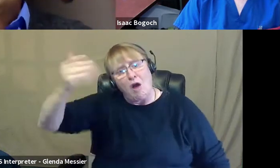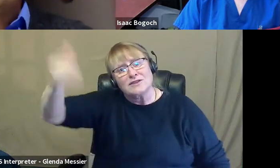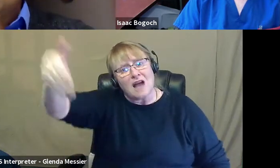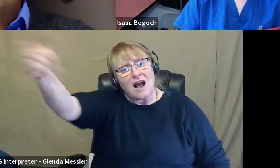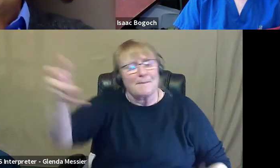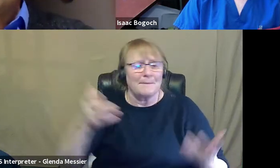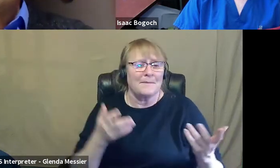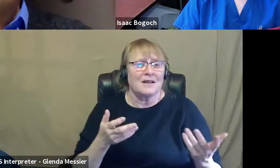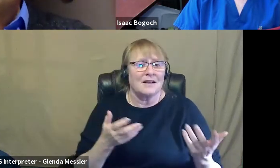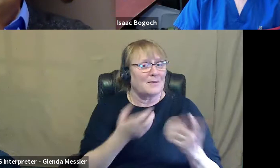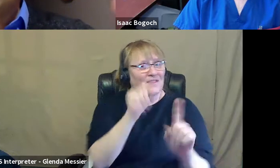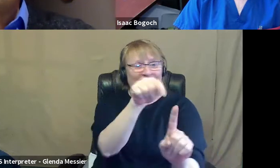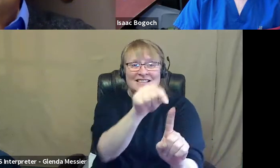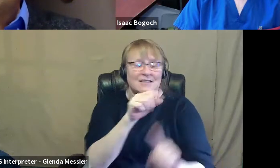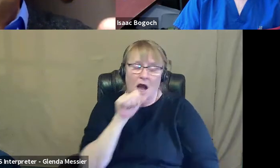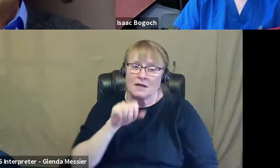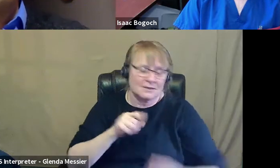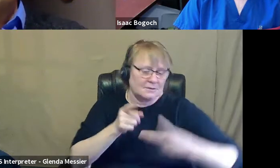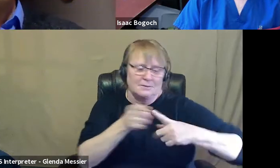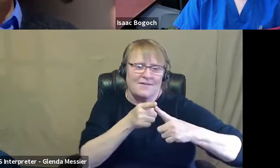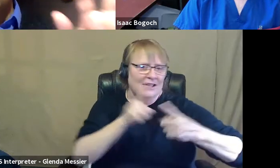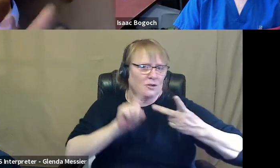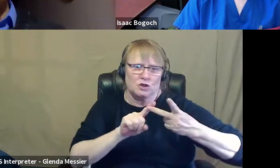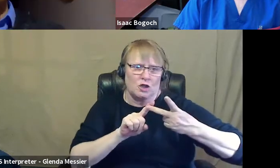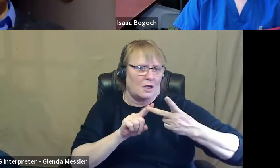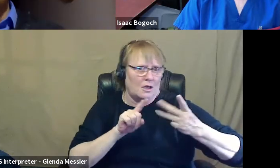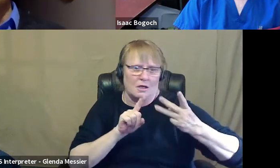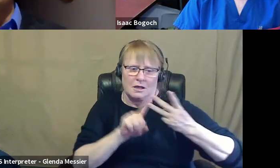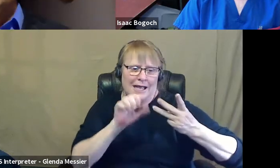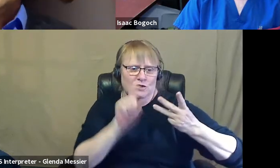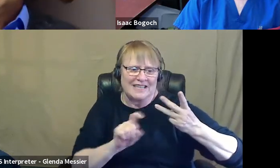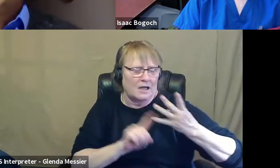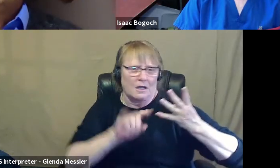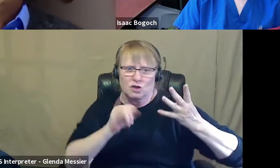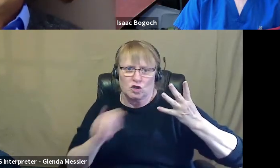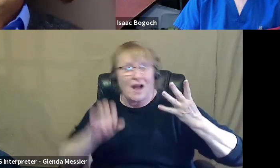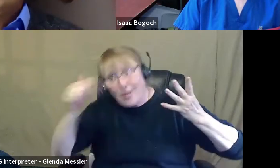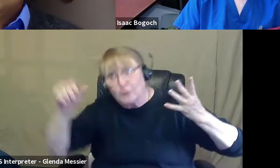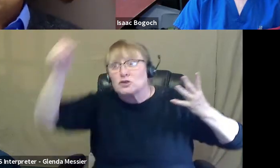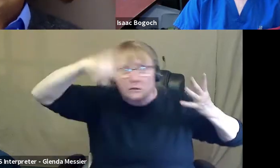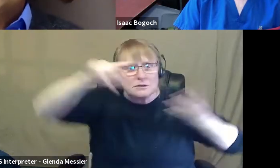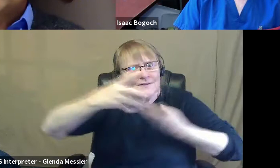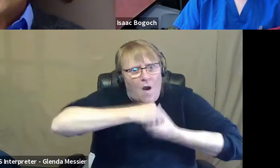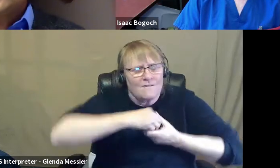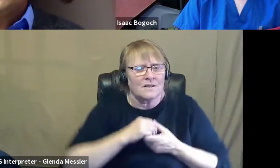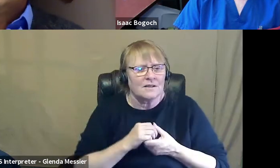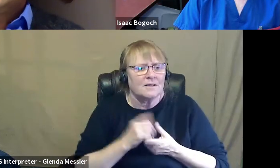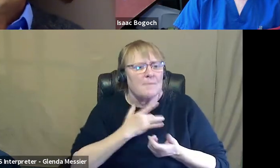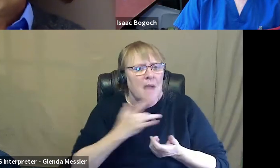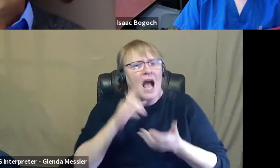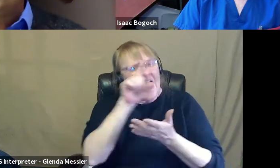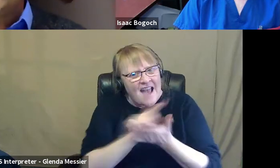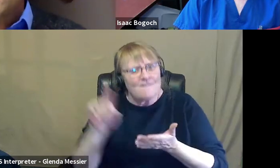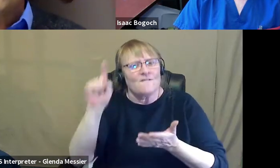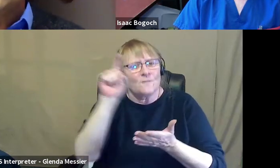these aren't just Pfizer, Moderna, AstraZeneca, and Johnson & Johnson. There are other players globally. But, you know, every week that goes by, we